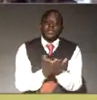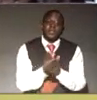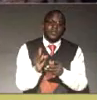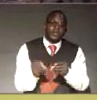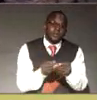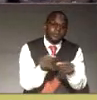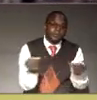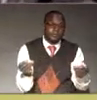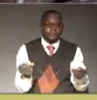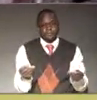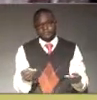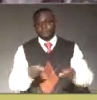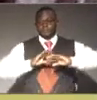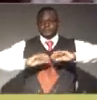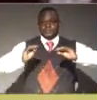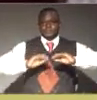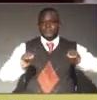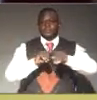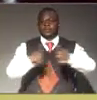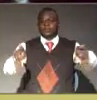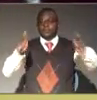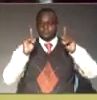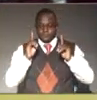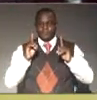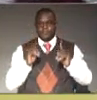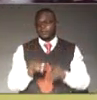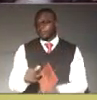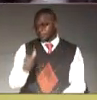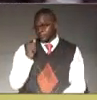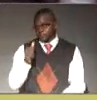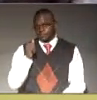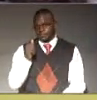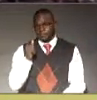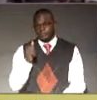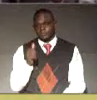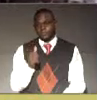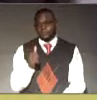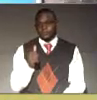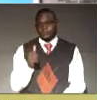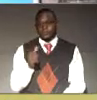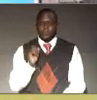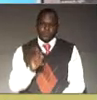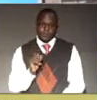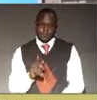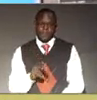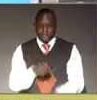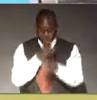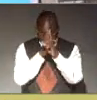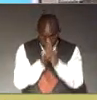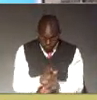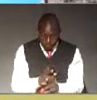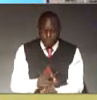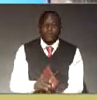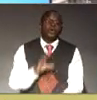as regards teaching universities. Yesterday we had his Honorable